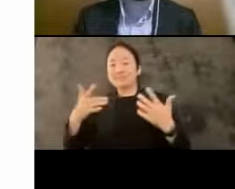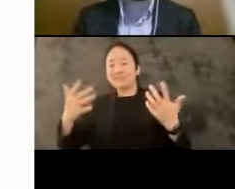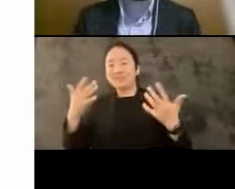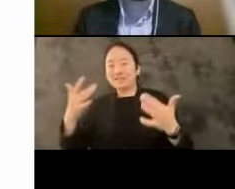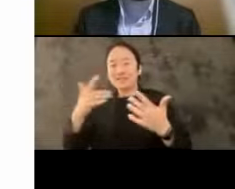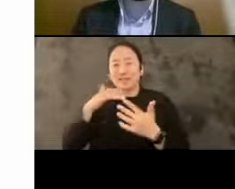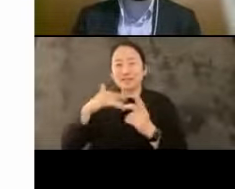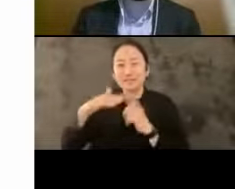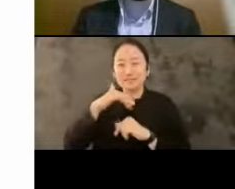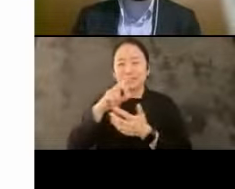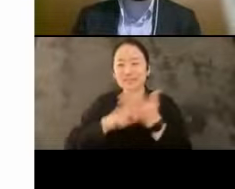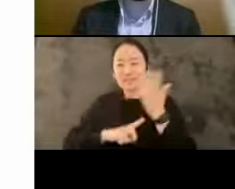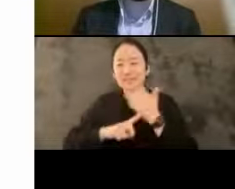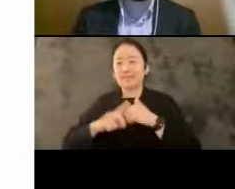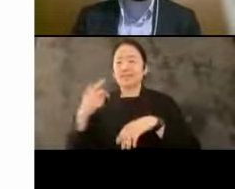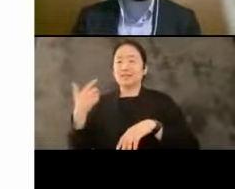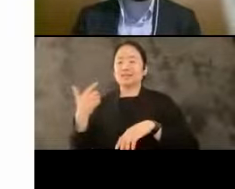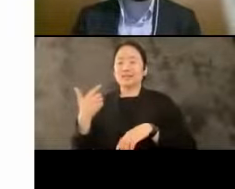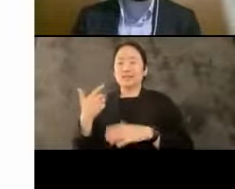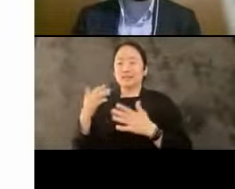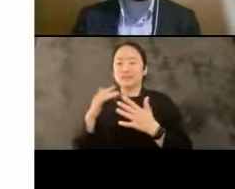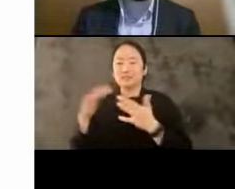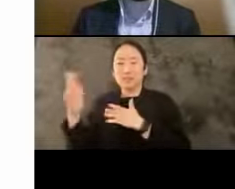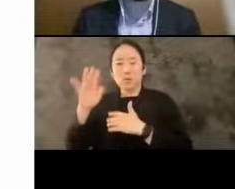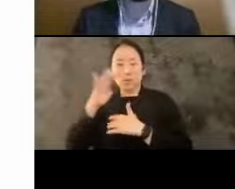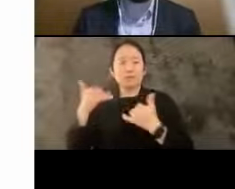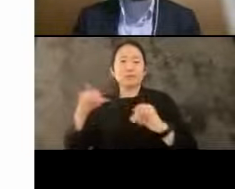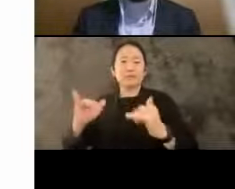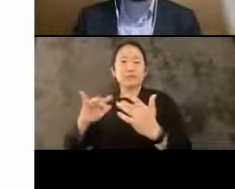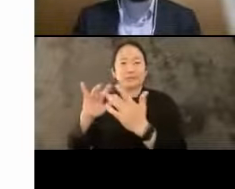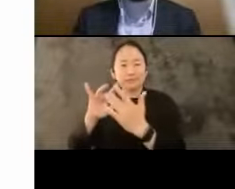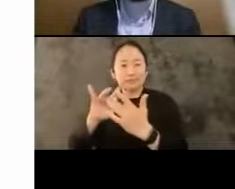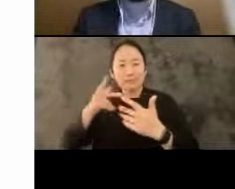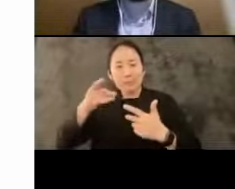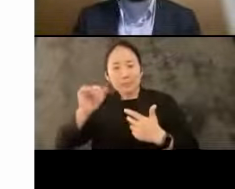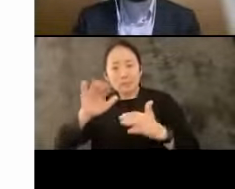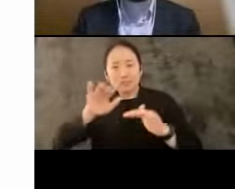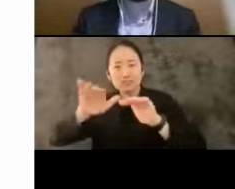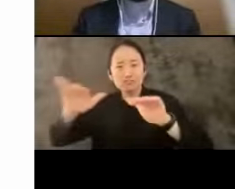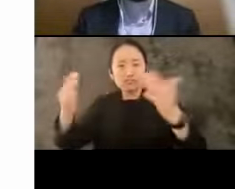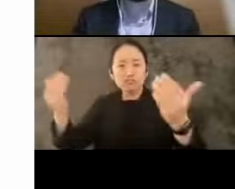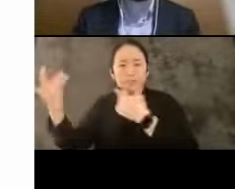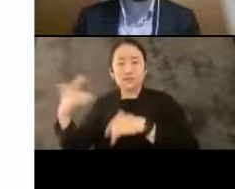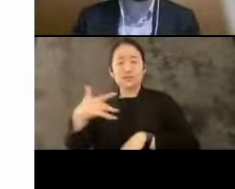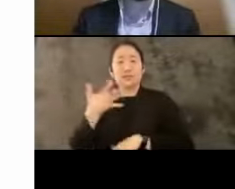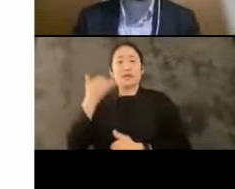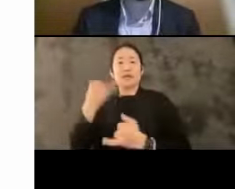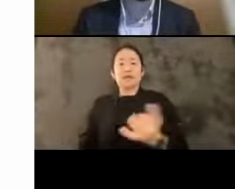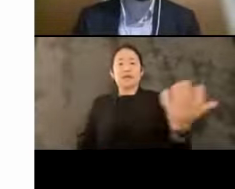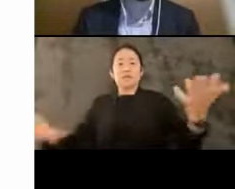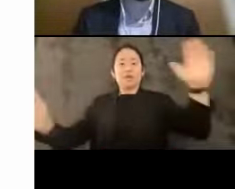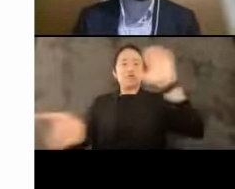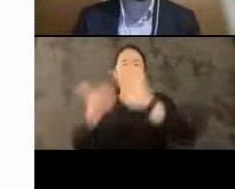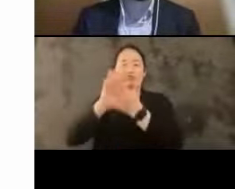they'll continue public outreach. So this isn't the last crack at giving your opinions